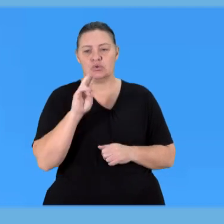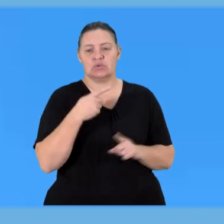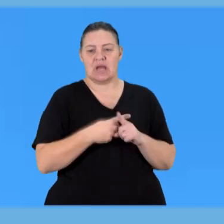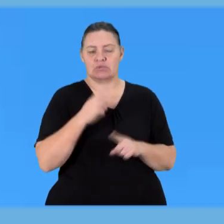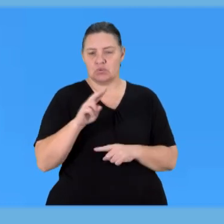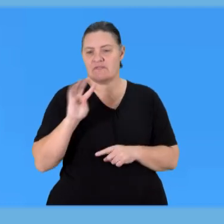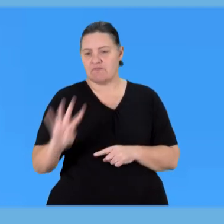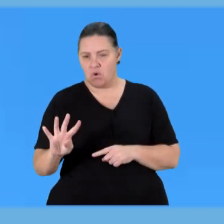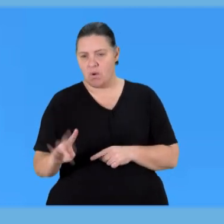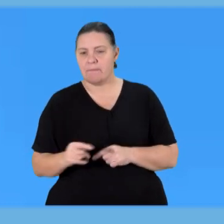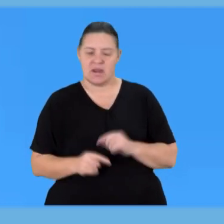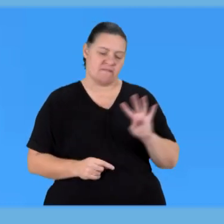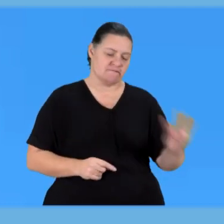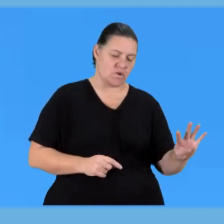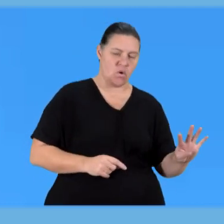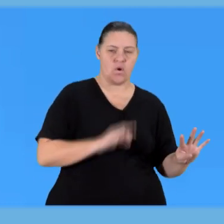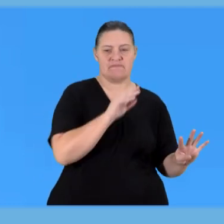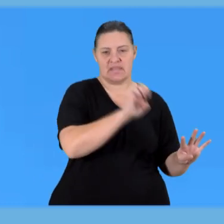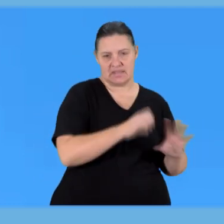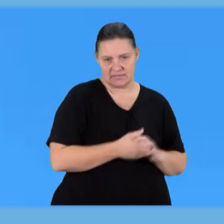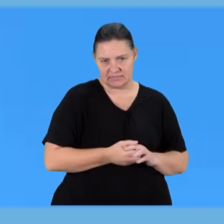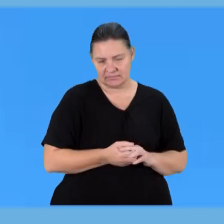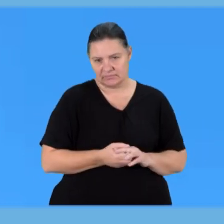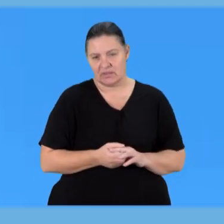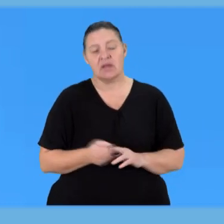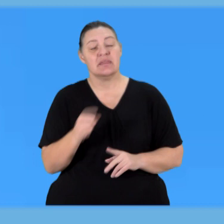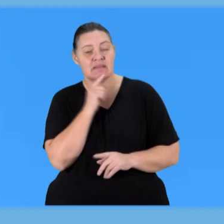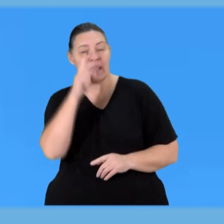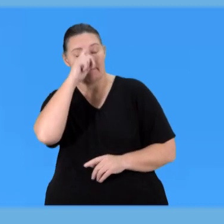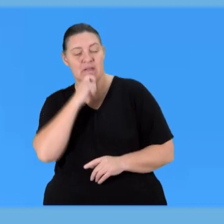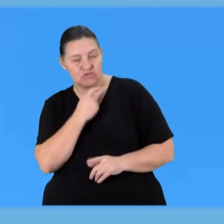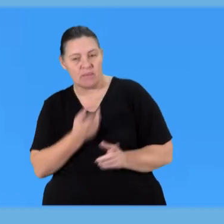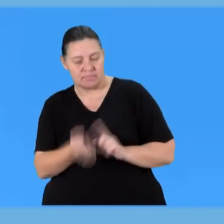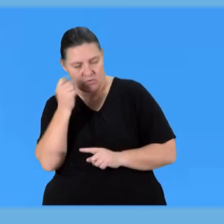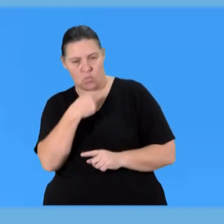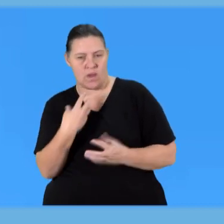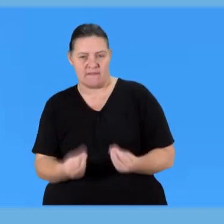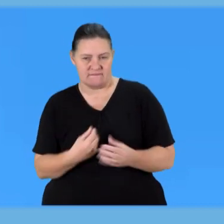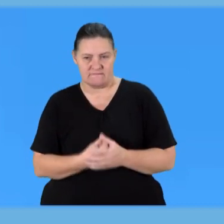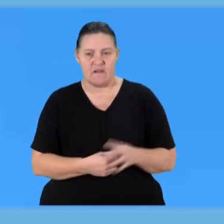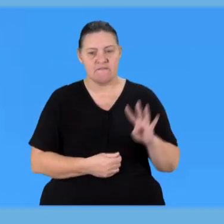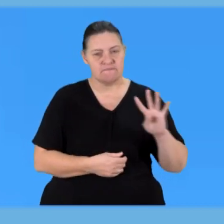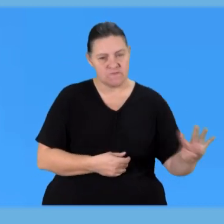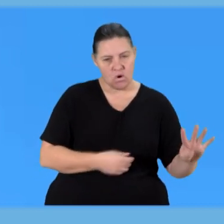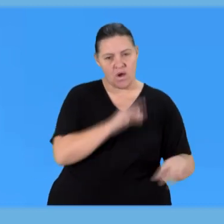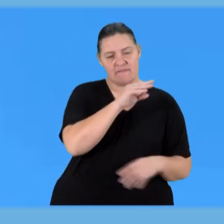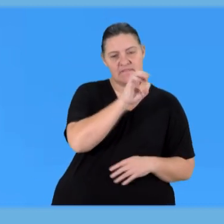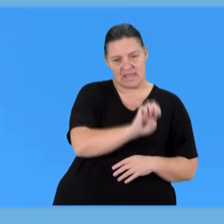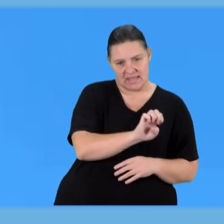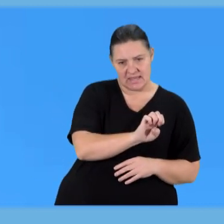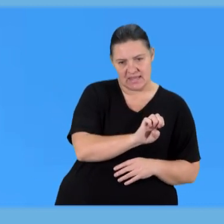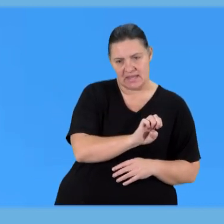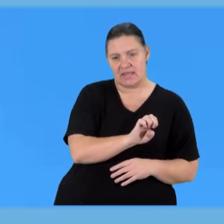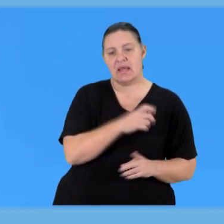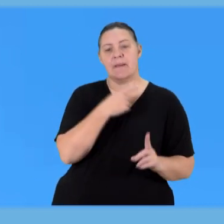a 4. That gives us 4 oxygen. And remember again, this picture determines what we have. We have 4 iron